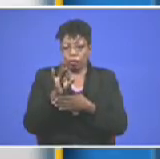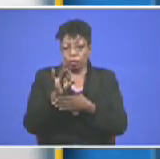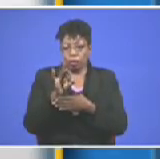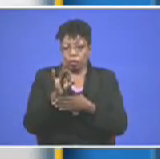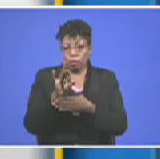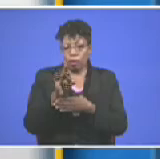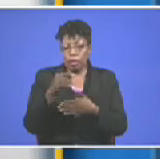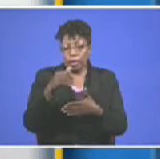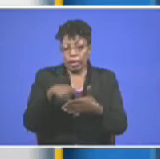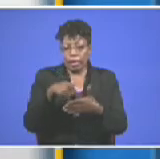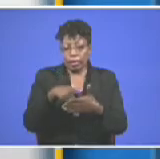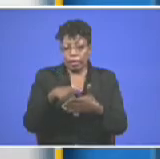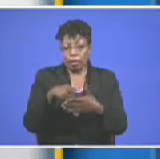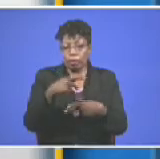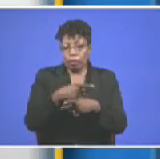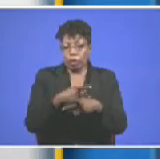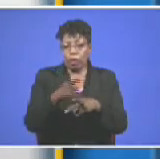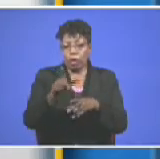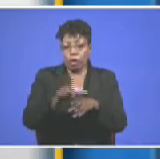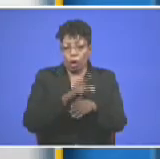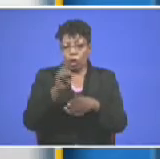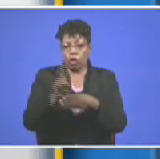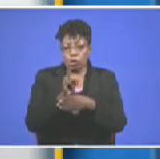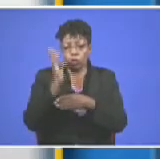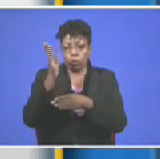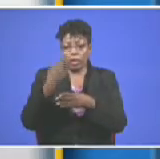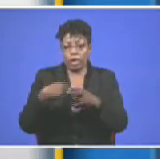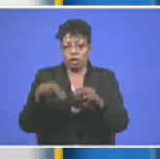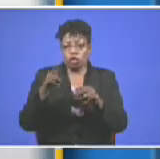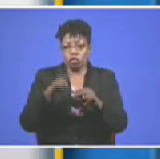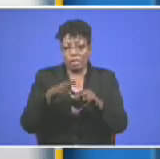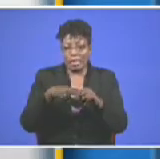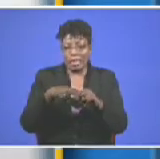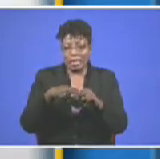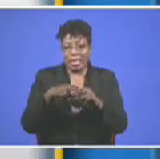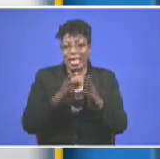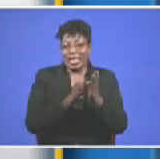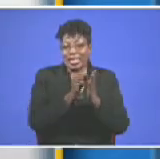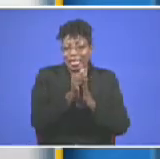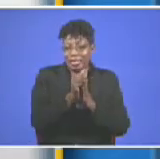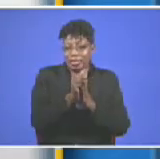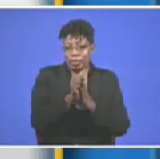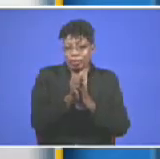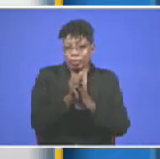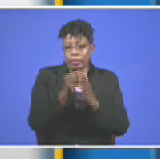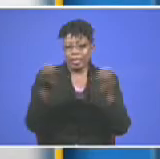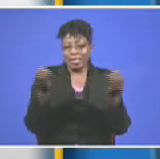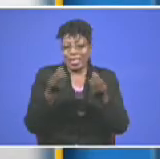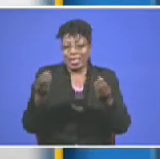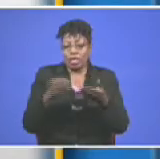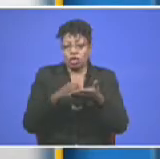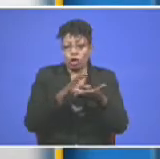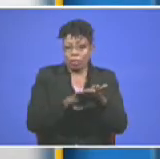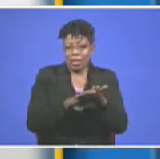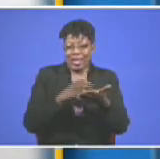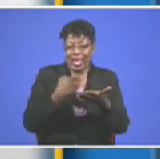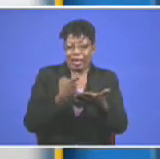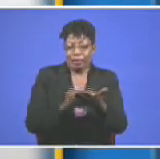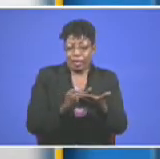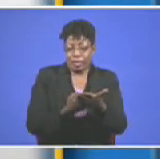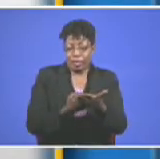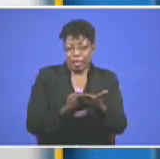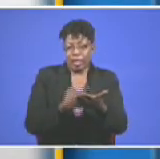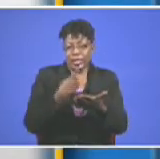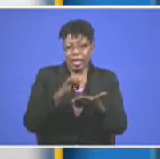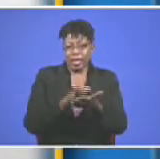with prolonged use may increase the risk of cancer, there's no documented evidence. The Minister of Health says this is one of